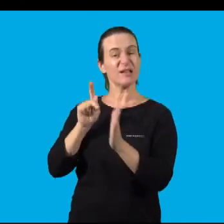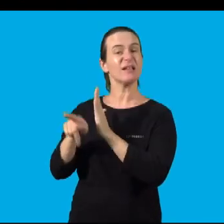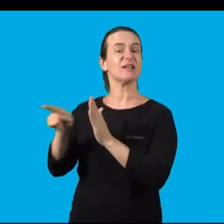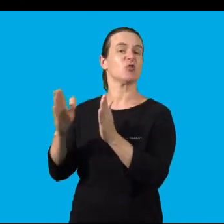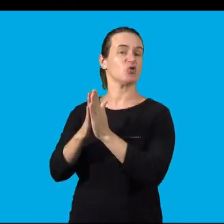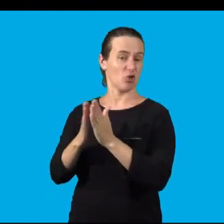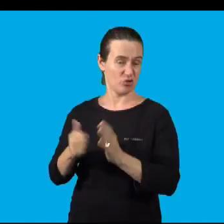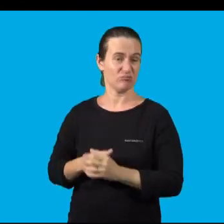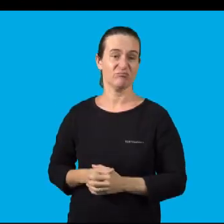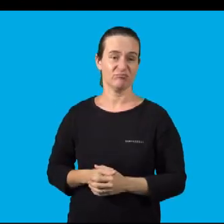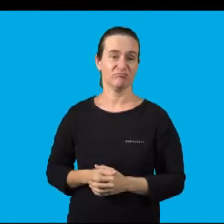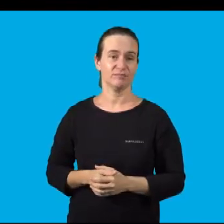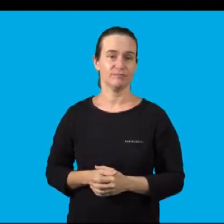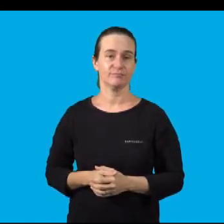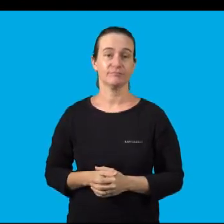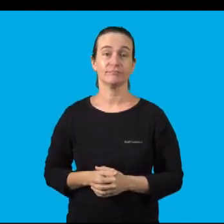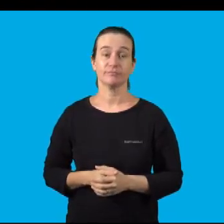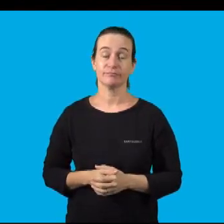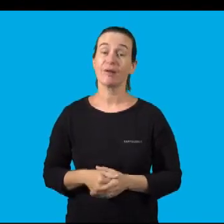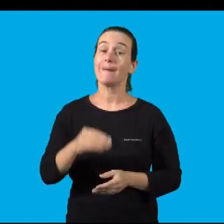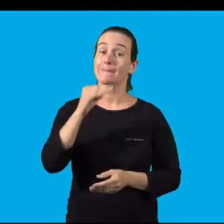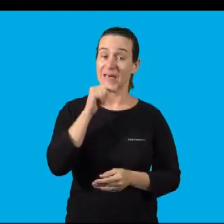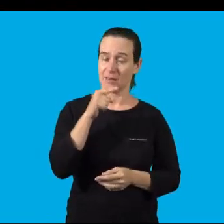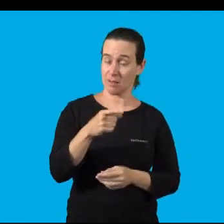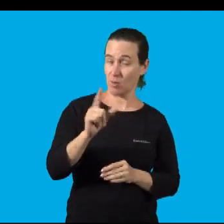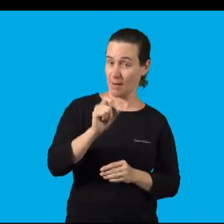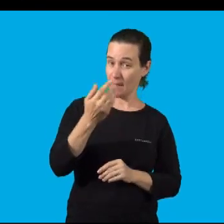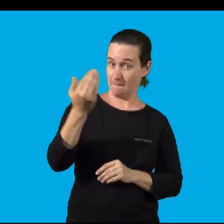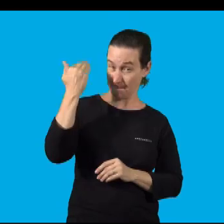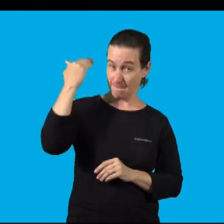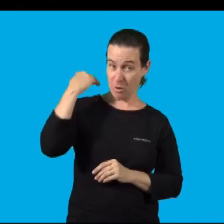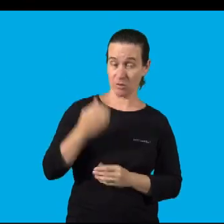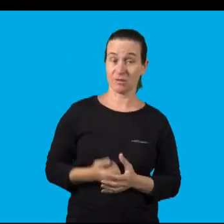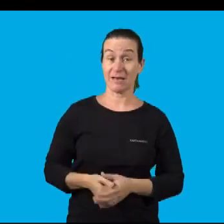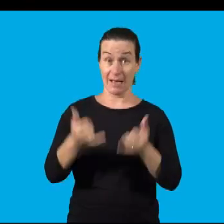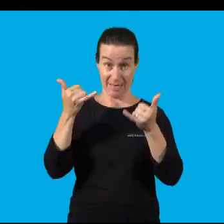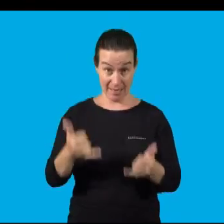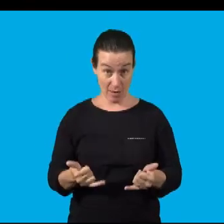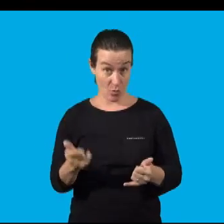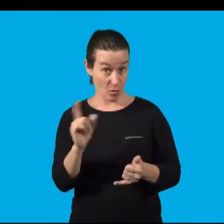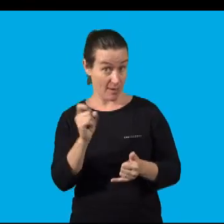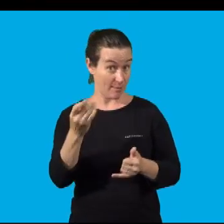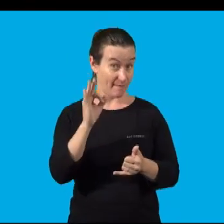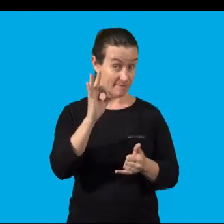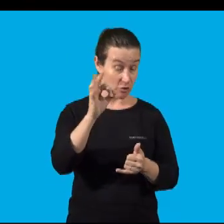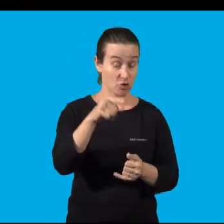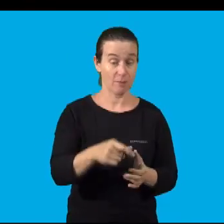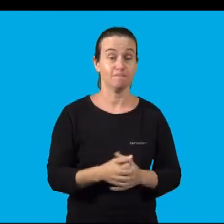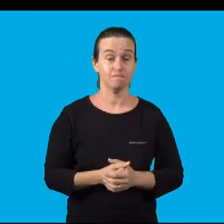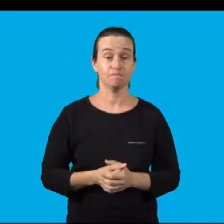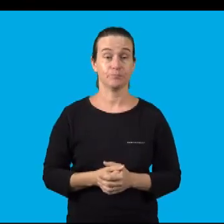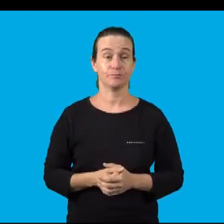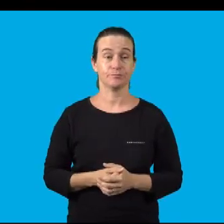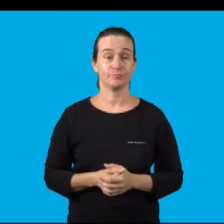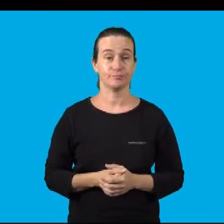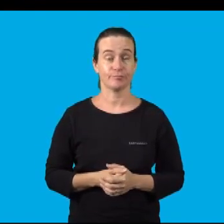church. Then, so this also relates to the past, and now here, with the